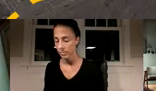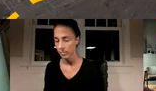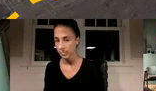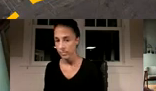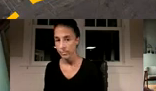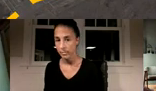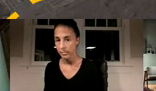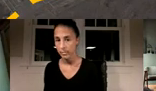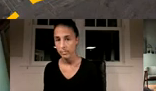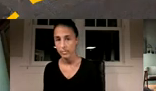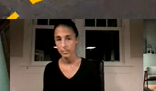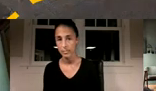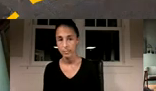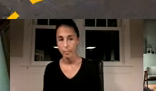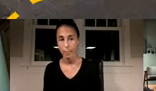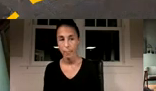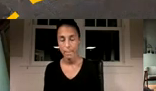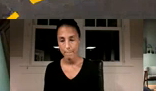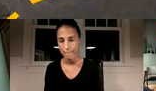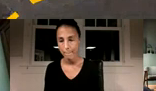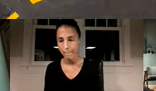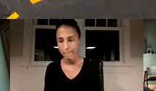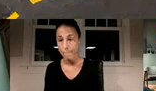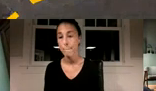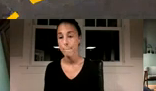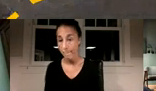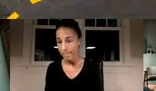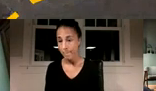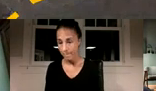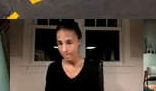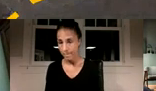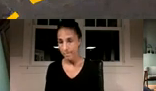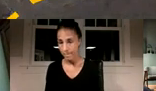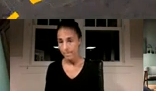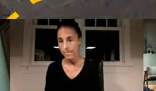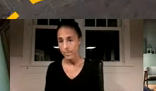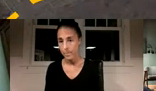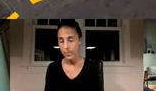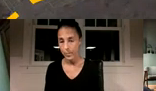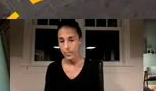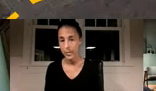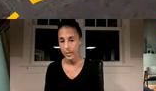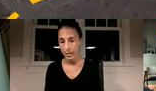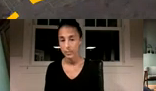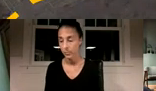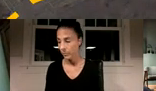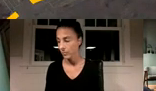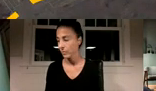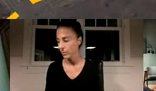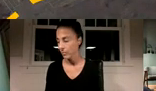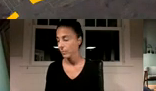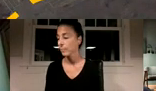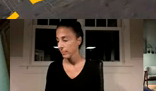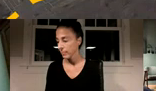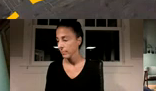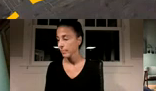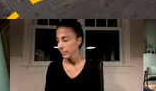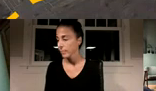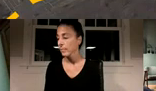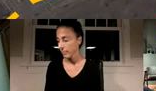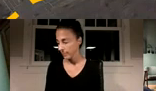First is, there was a gentleman who spoke about the schools earlier. I want to underscore that